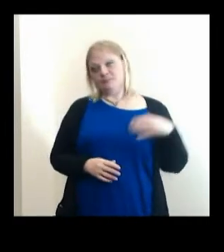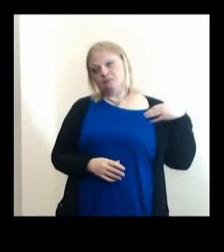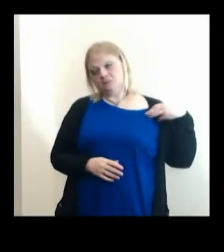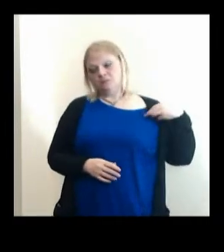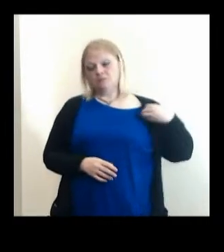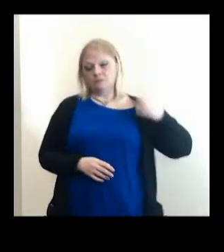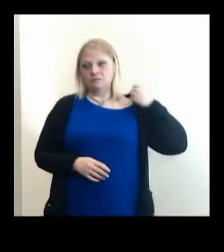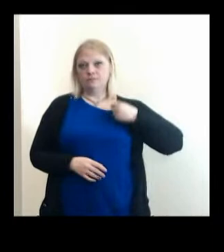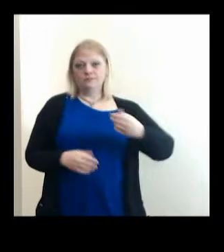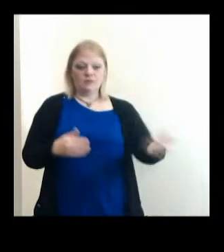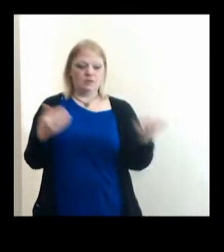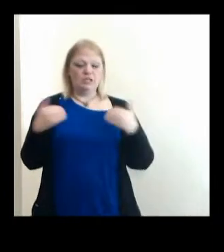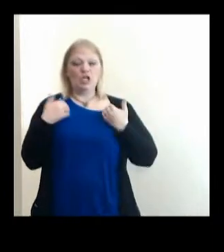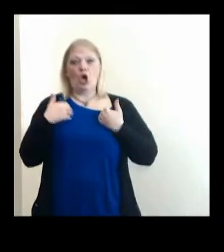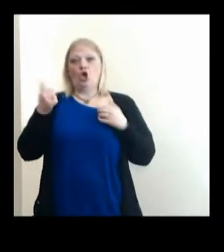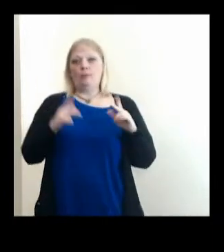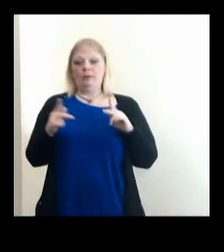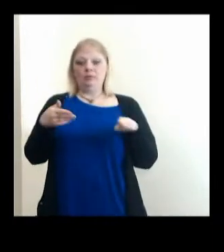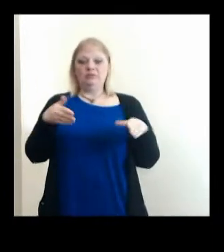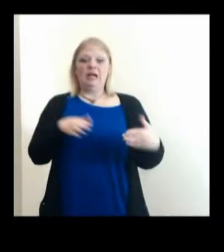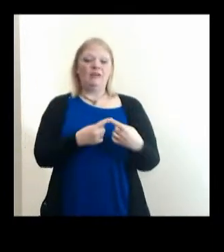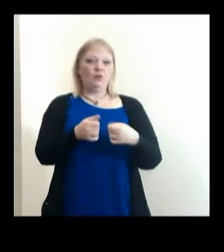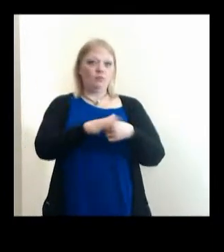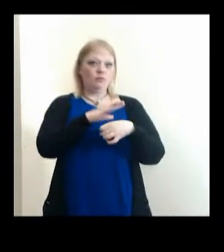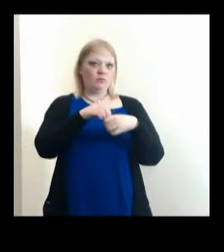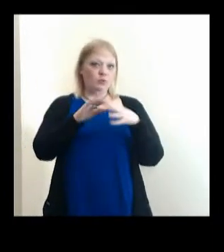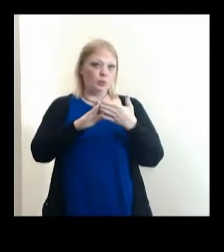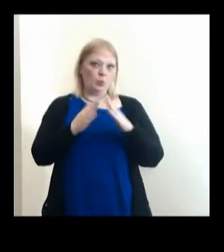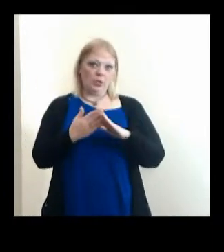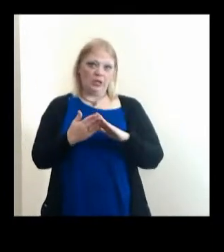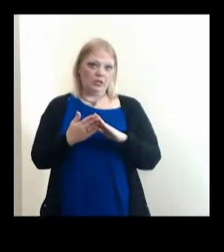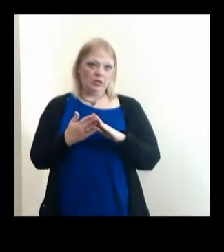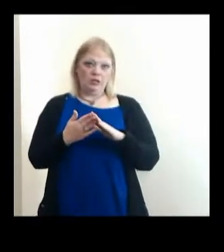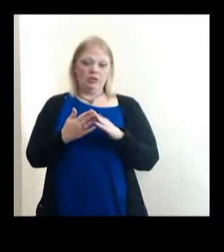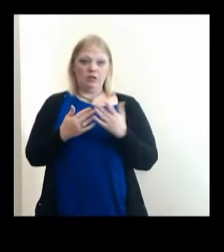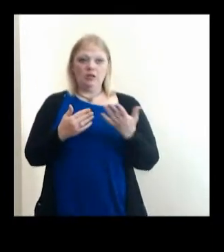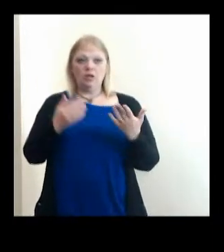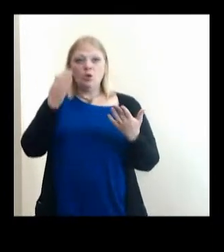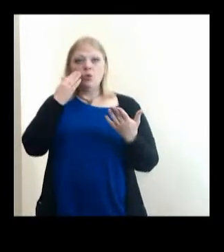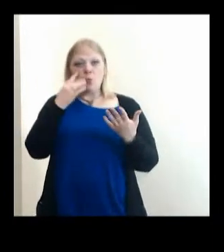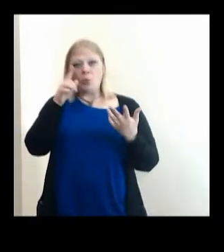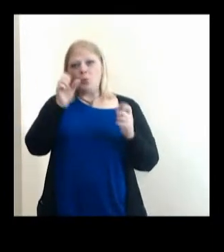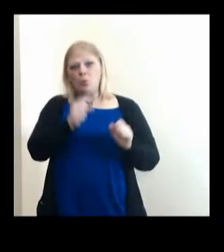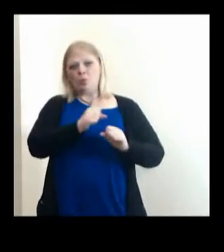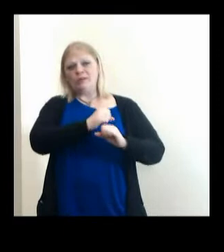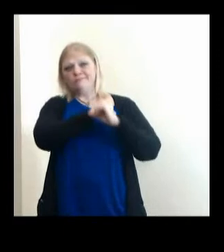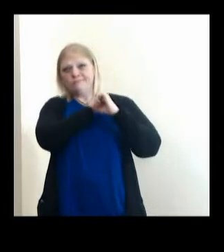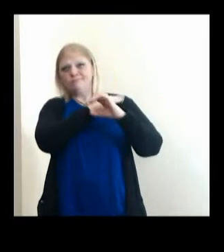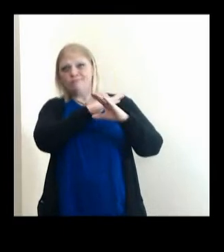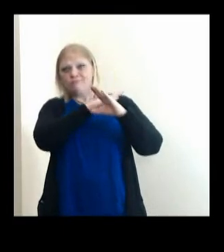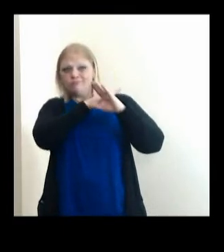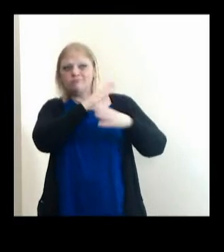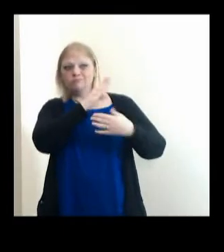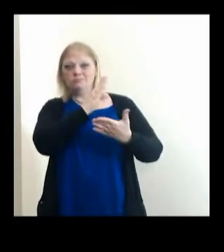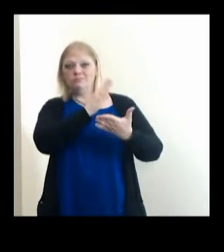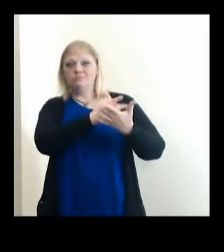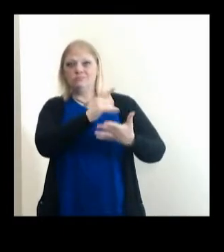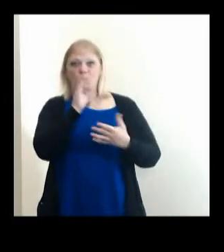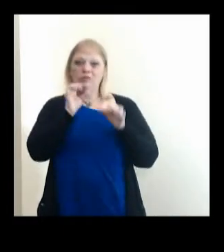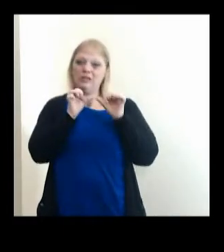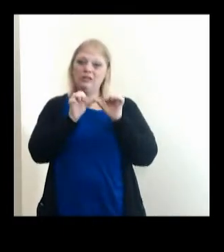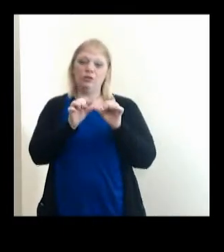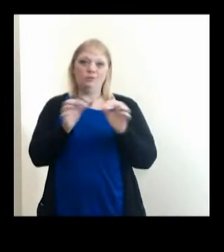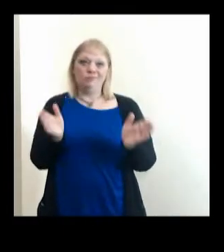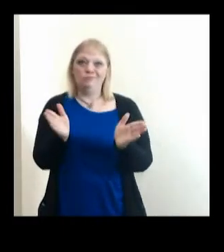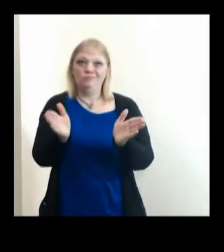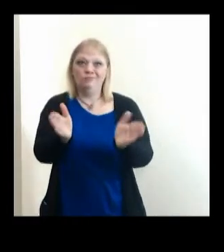there are younger people who are dying of COVID-19 in our community, and we know it's preventable, and we're just going to continue to push which we